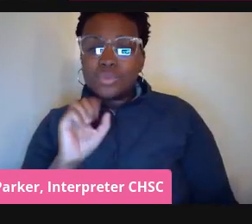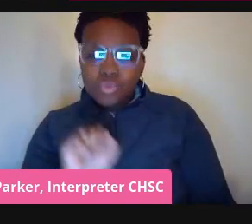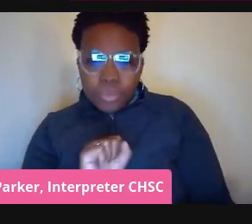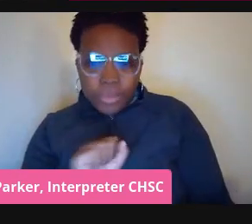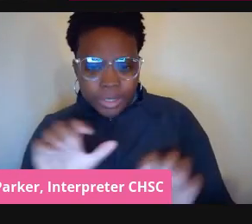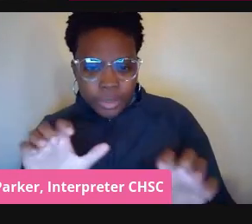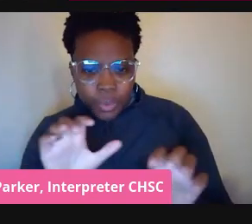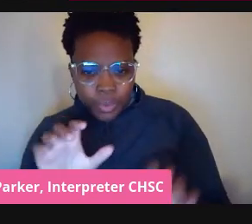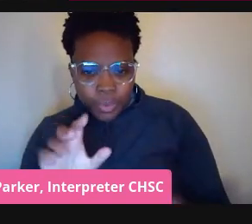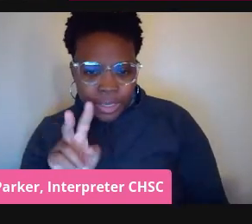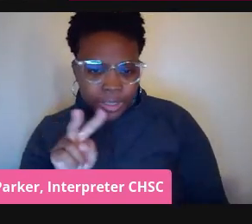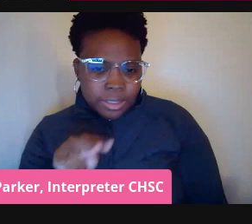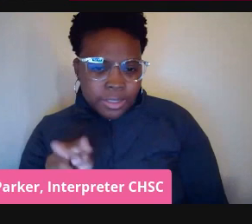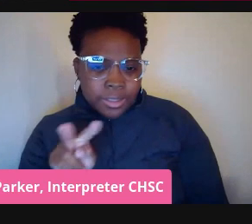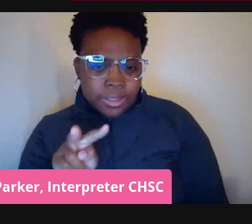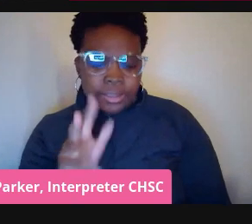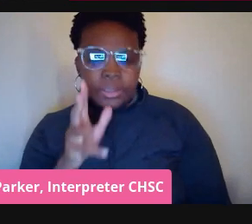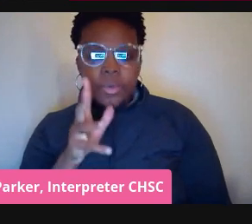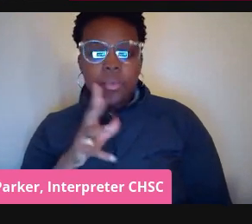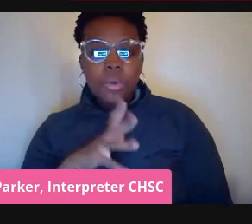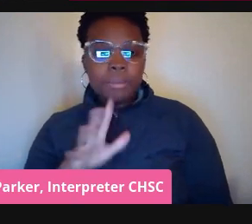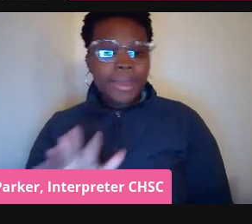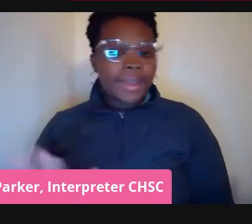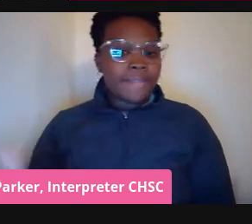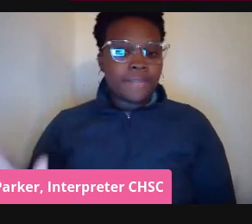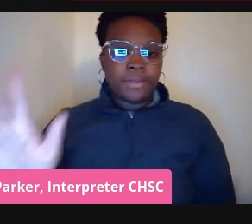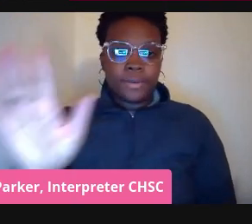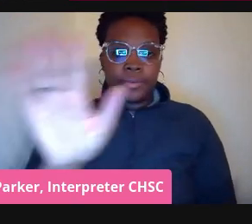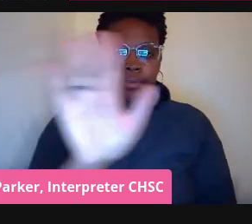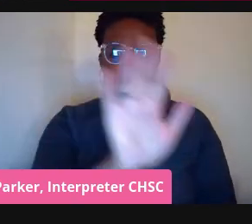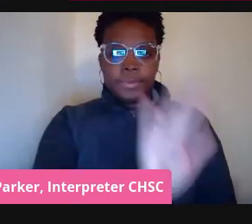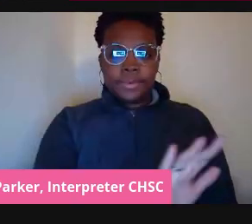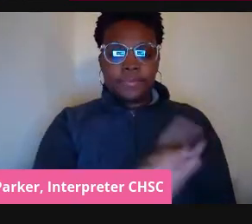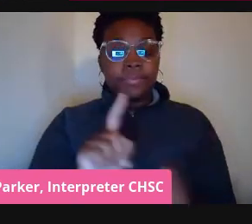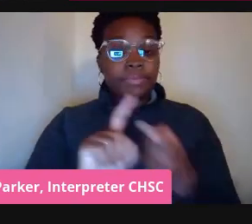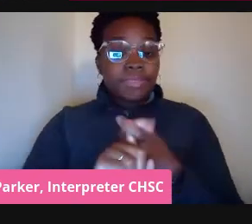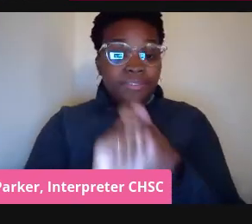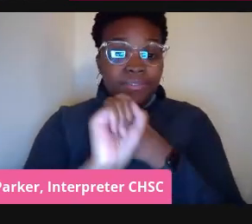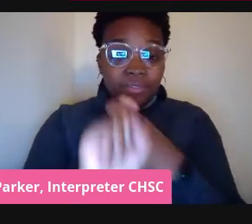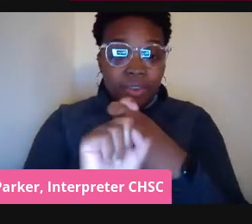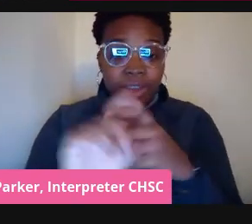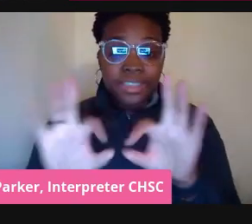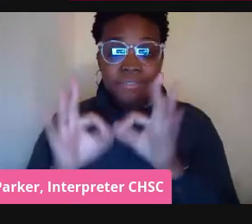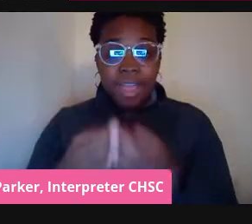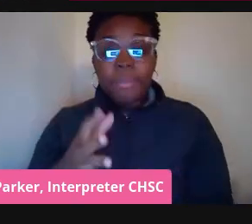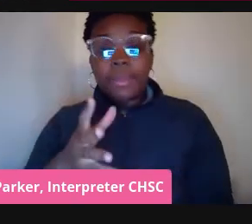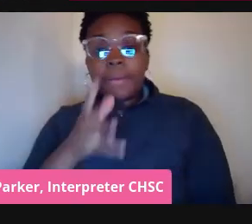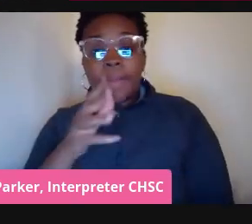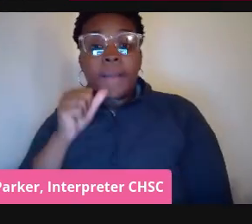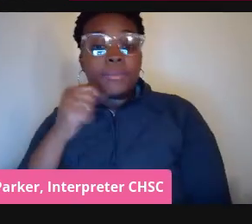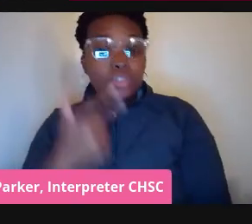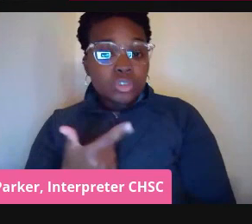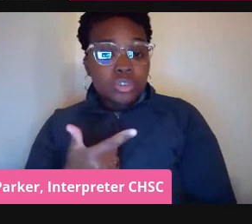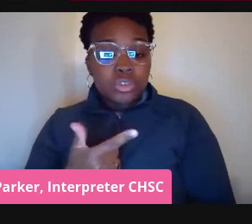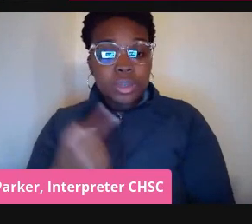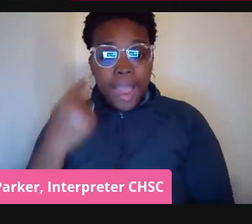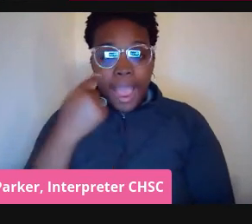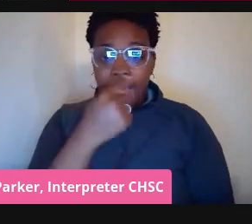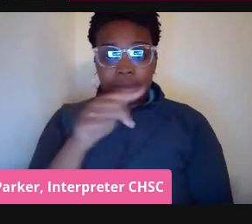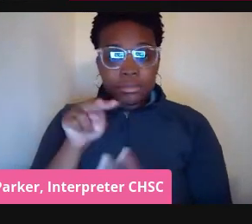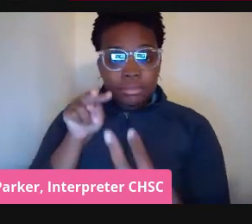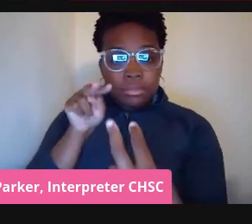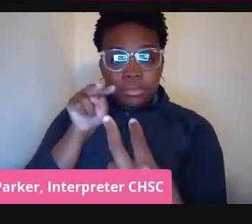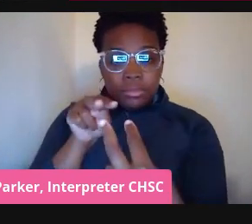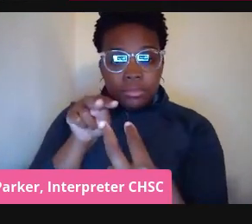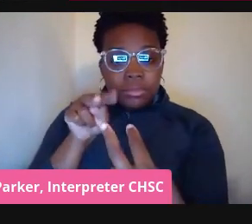for women all over everywhere. This goes for your friends, your family, your mom, your sister. Look in her eyes and see how she's really